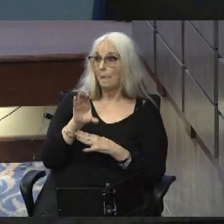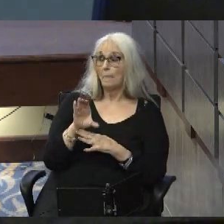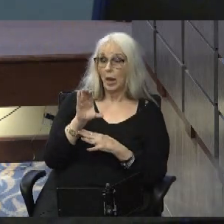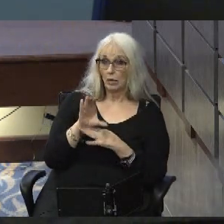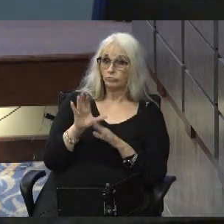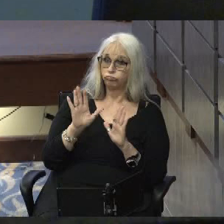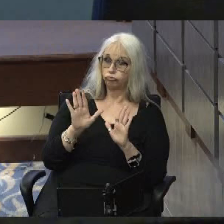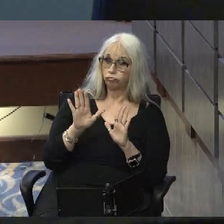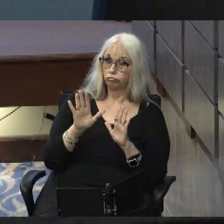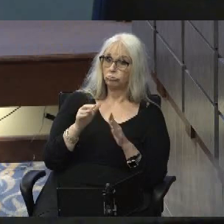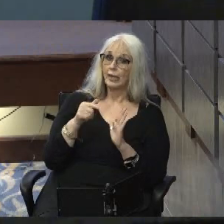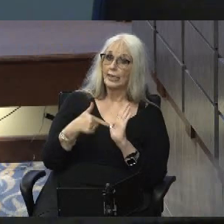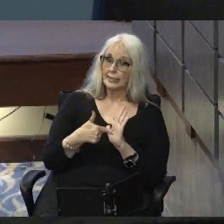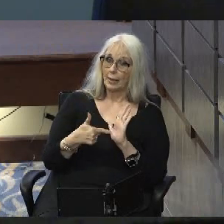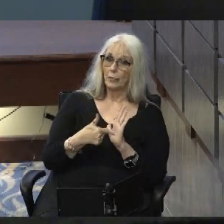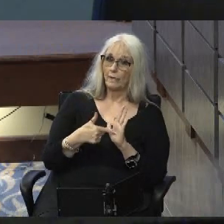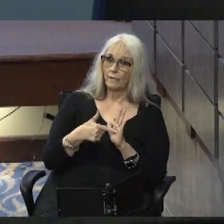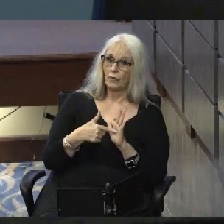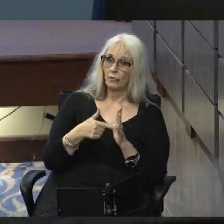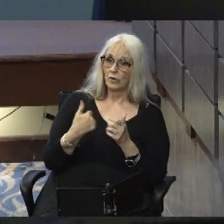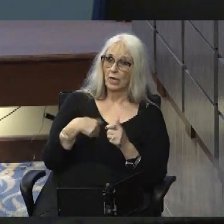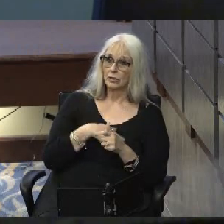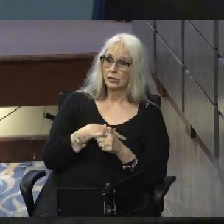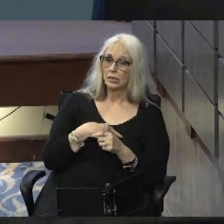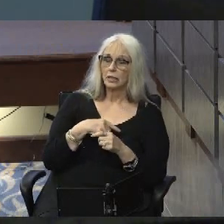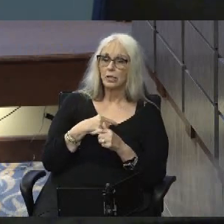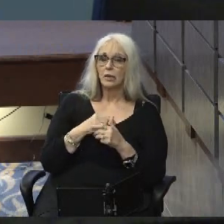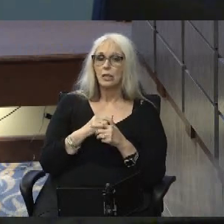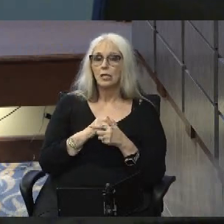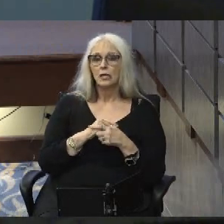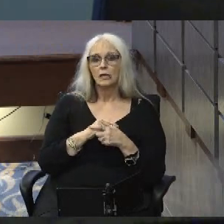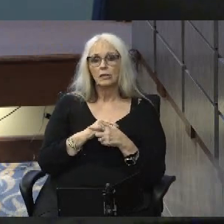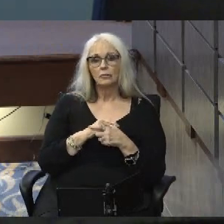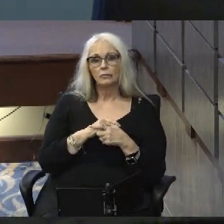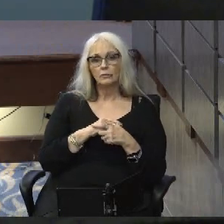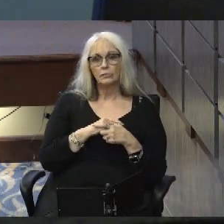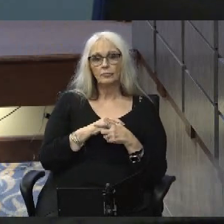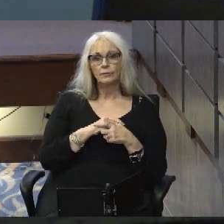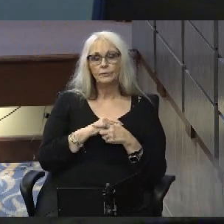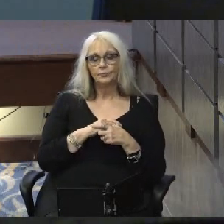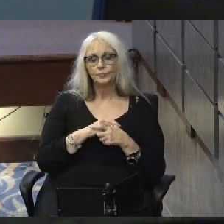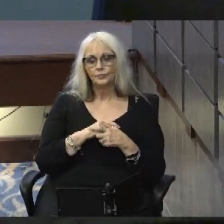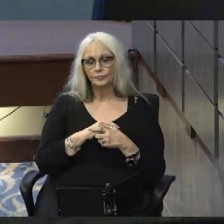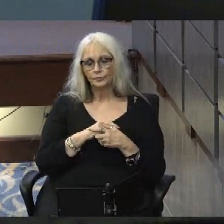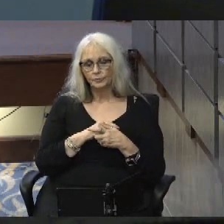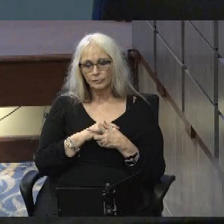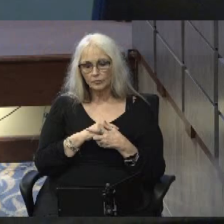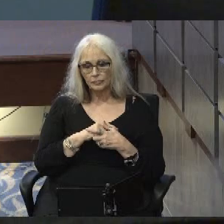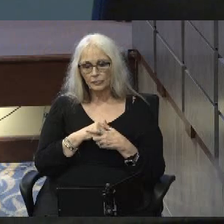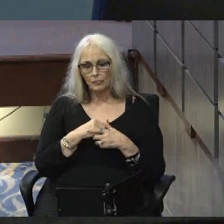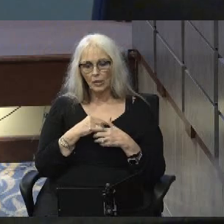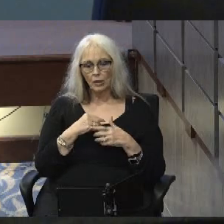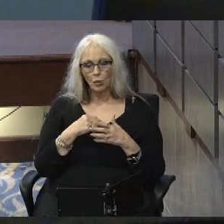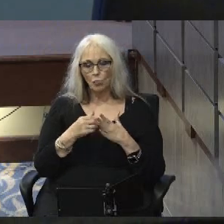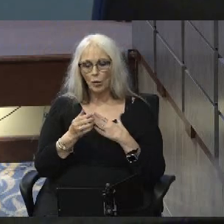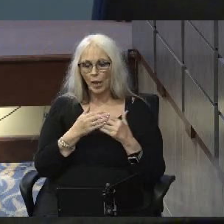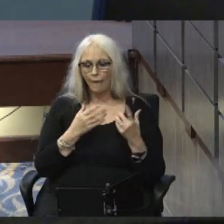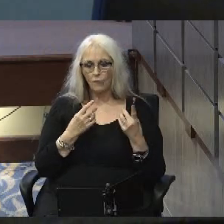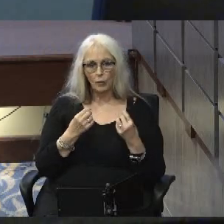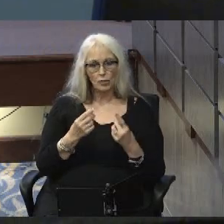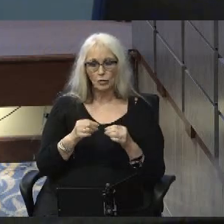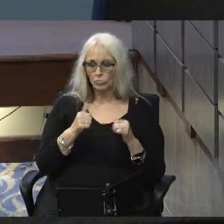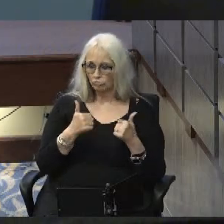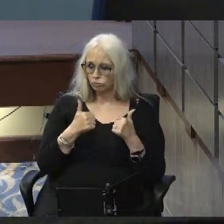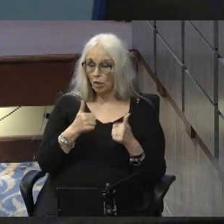for everybody. They just went through this, 2 or 3 years ago. So whatever we need to do to help you along on this is great. One